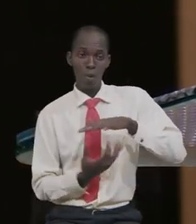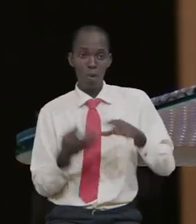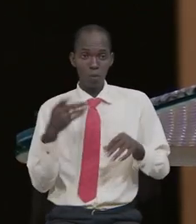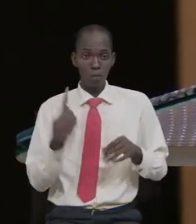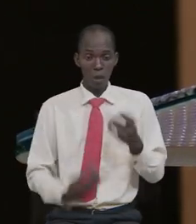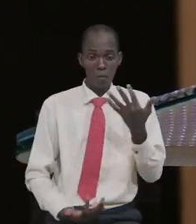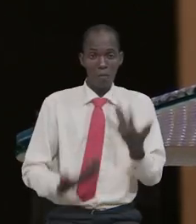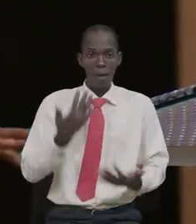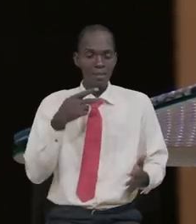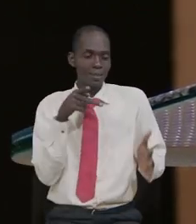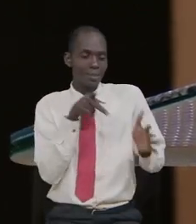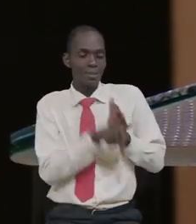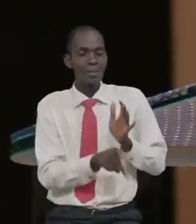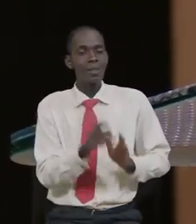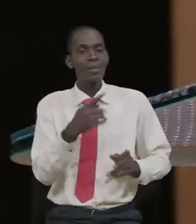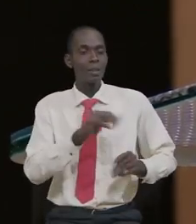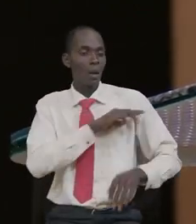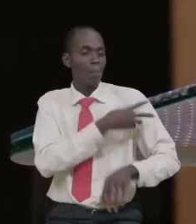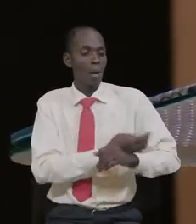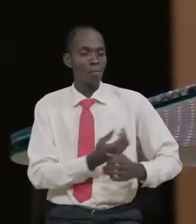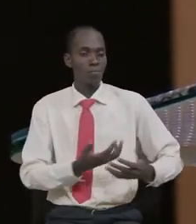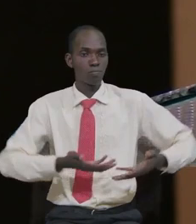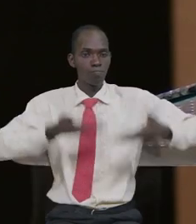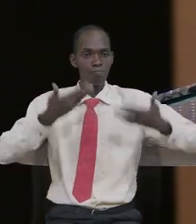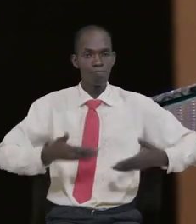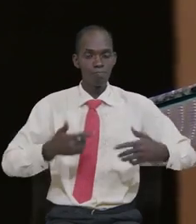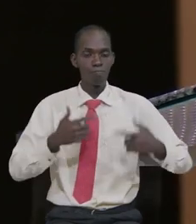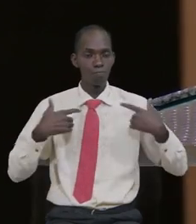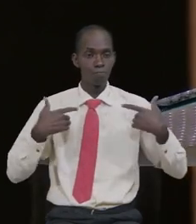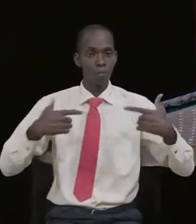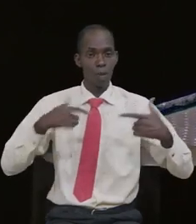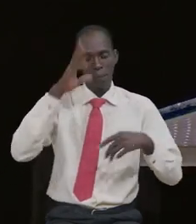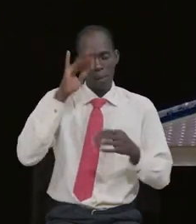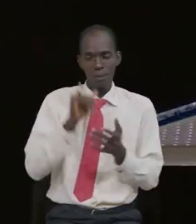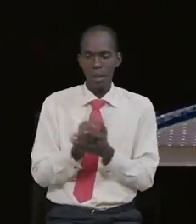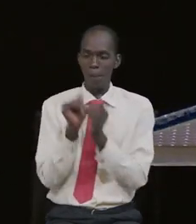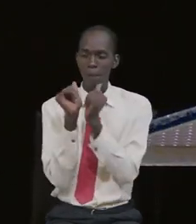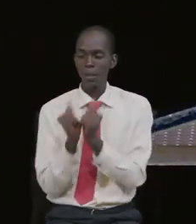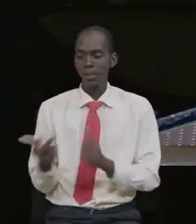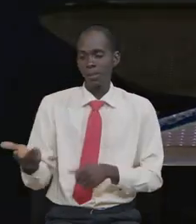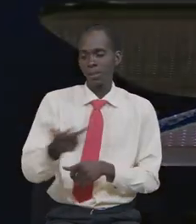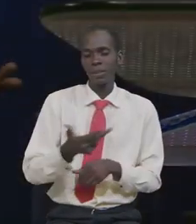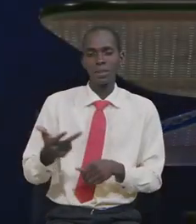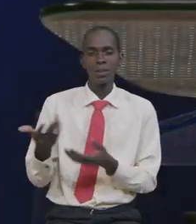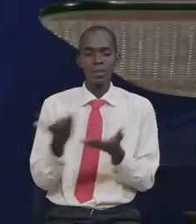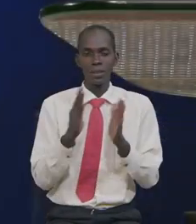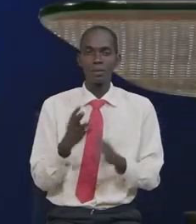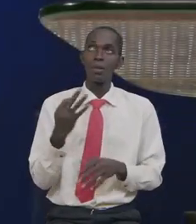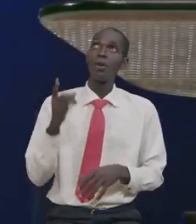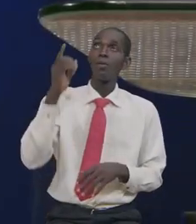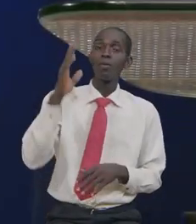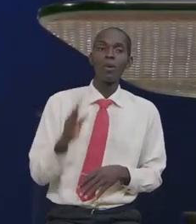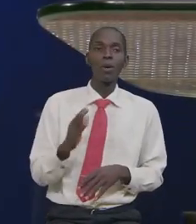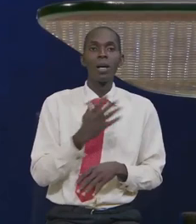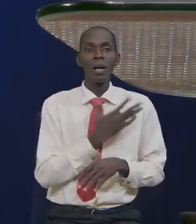those men that took off Shadrach, Meshach, and Abednego. Verse 23. And then it says, and these three